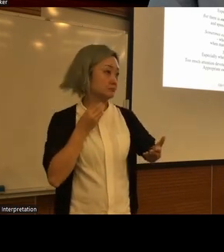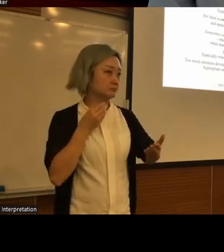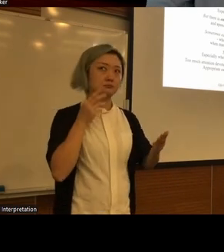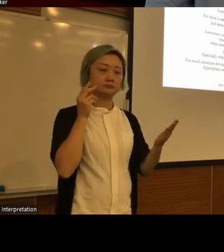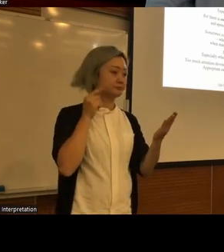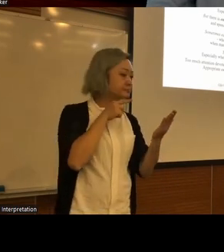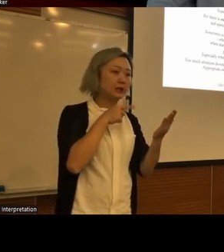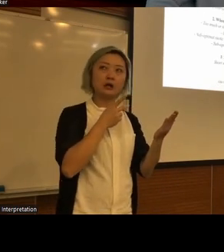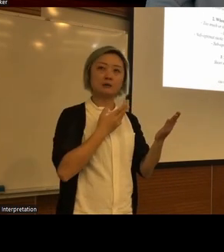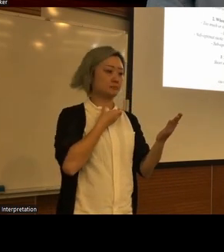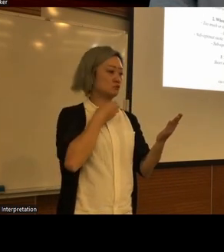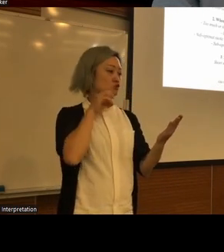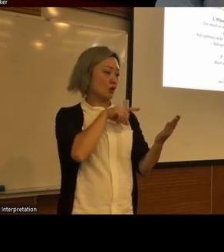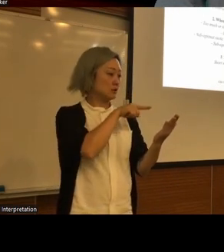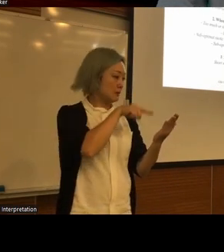plus an additional.